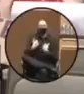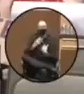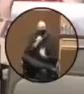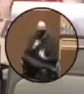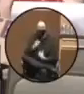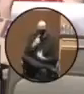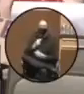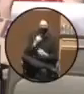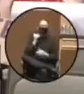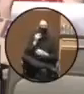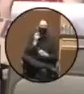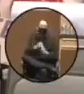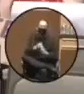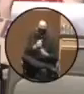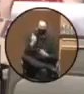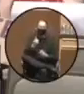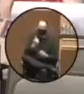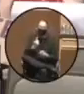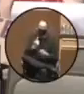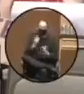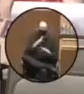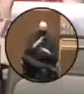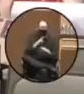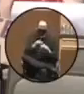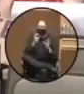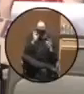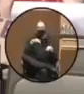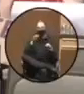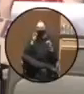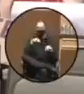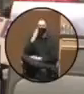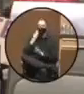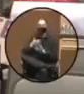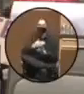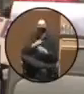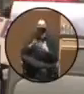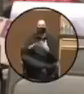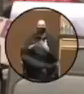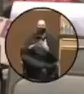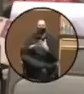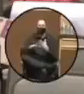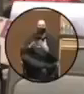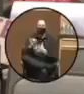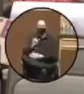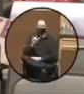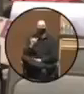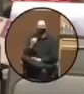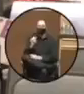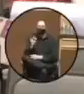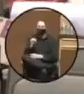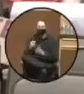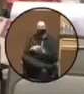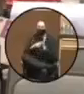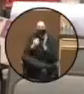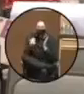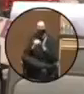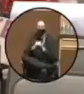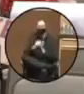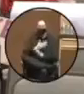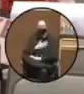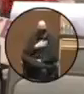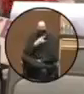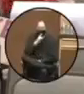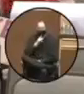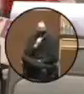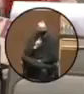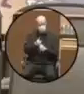hard, and all he did was get in trouble for his mask falling off his little nose. If masks are mandated again next year, my children will not be